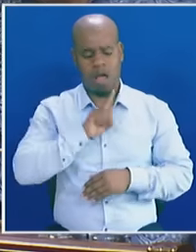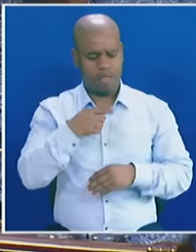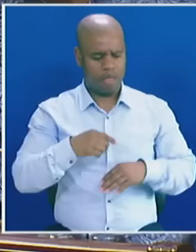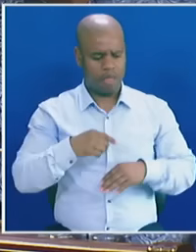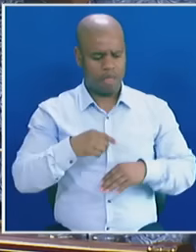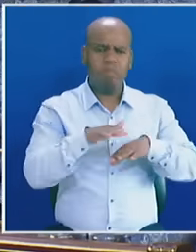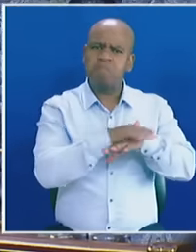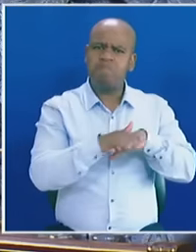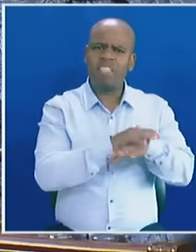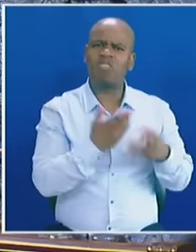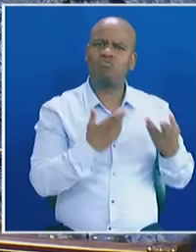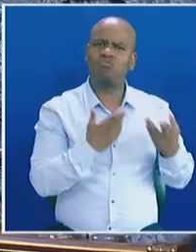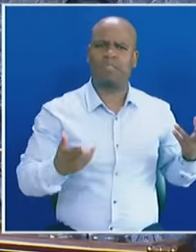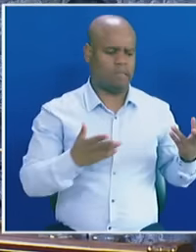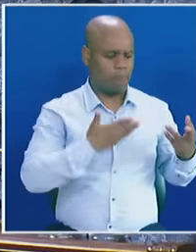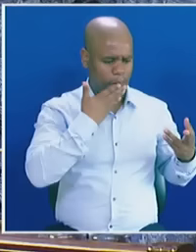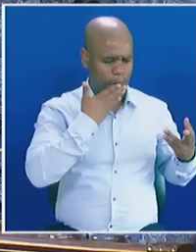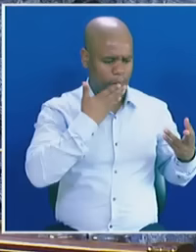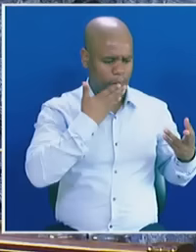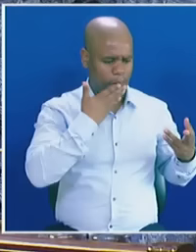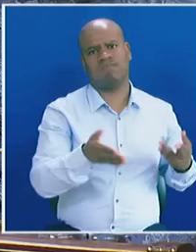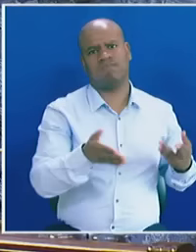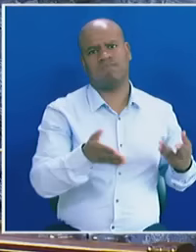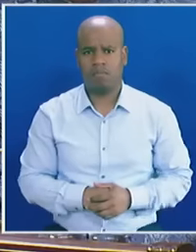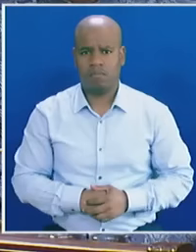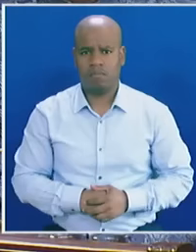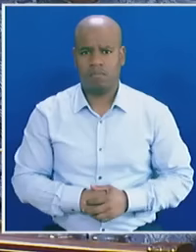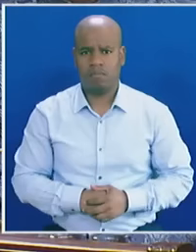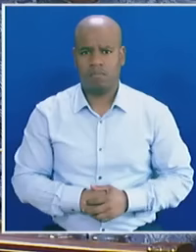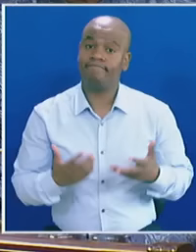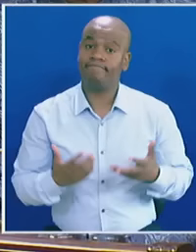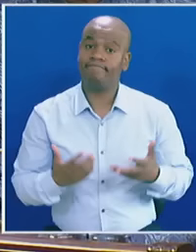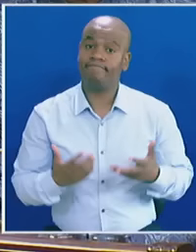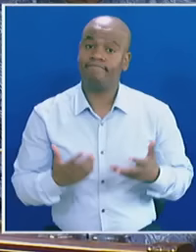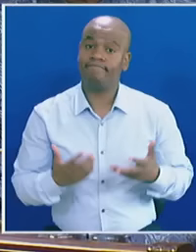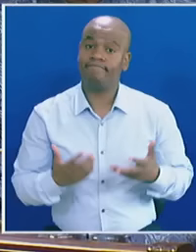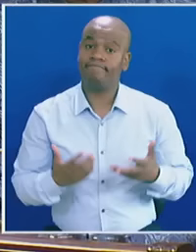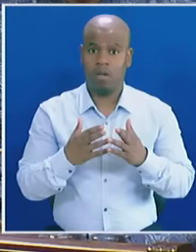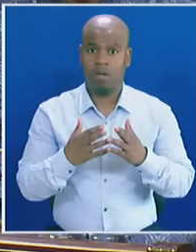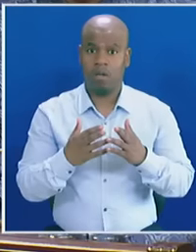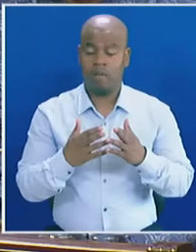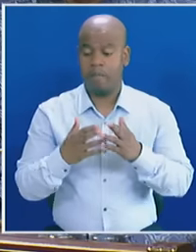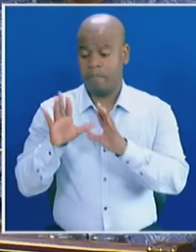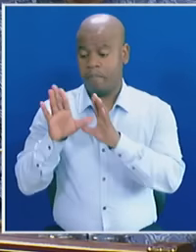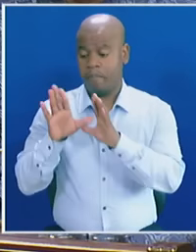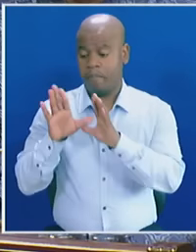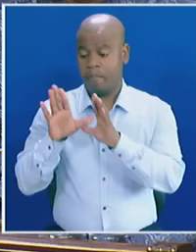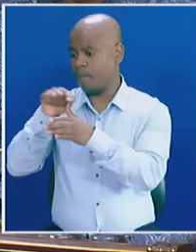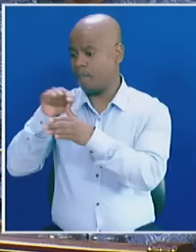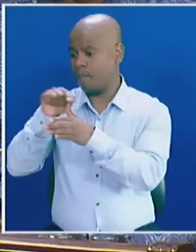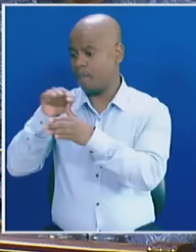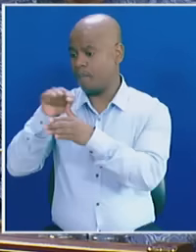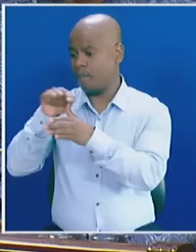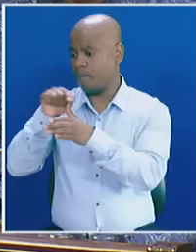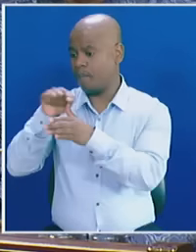to undertake effective border policing. There is a lack of communication between the agencies working in the same